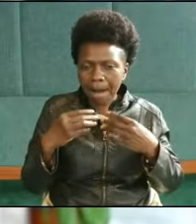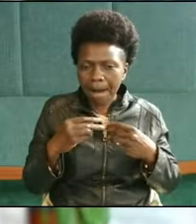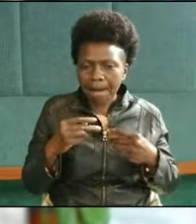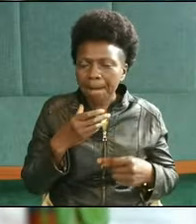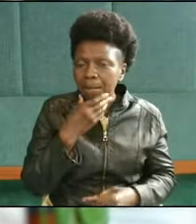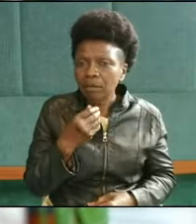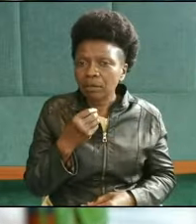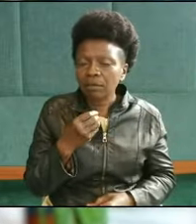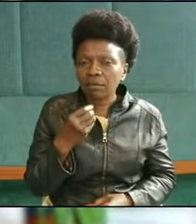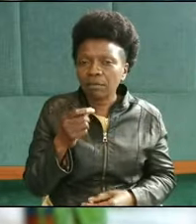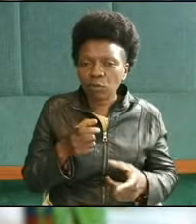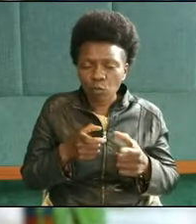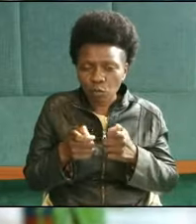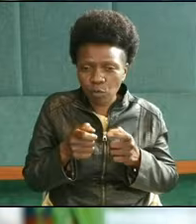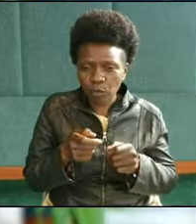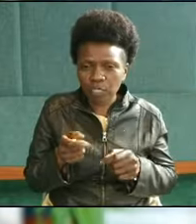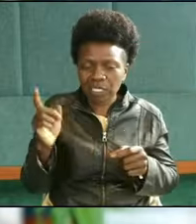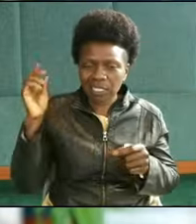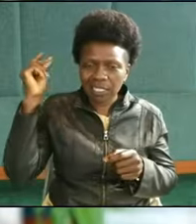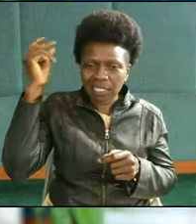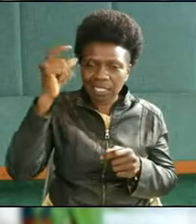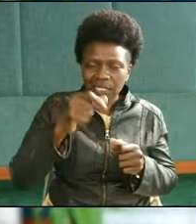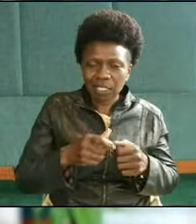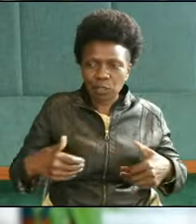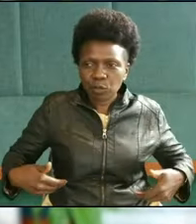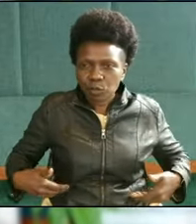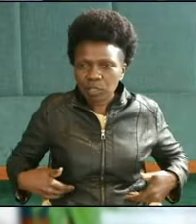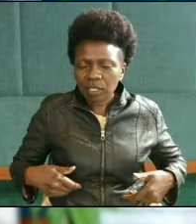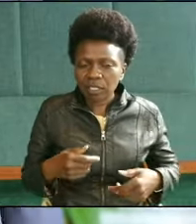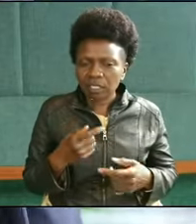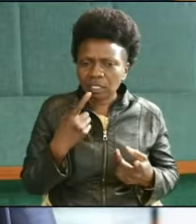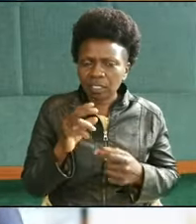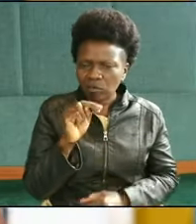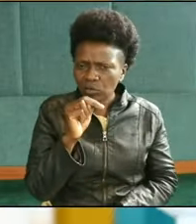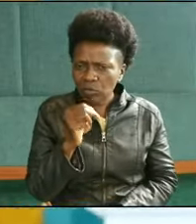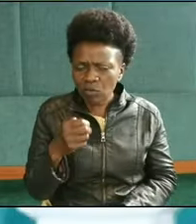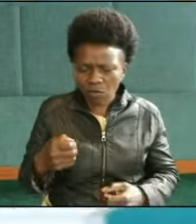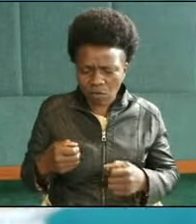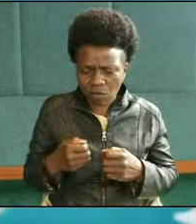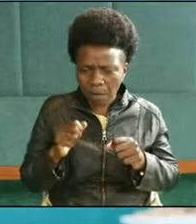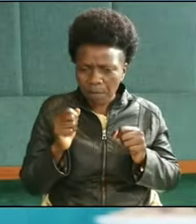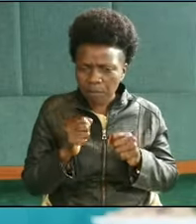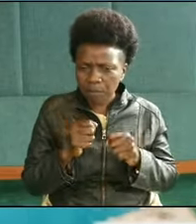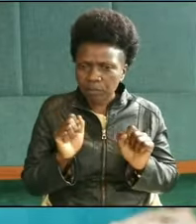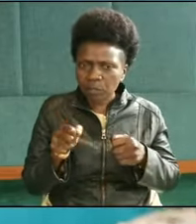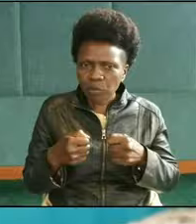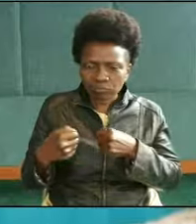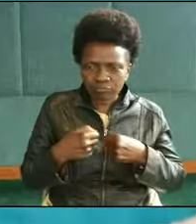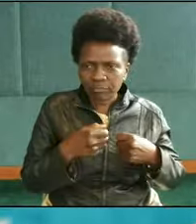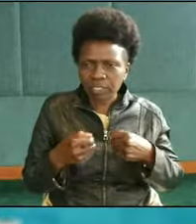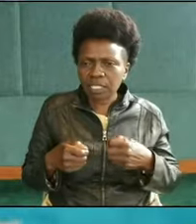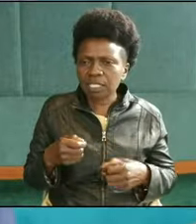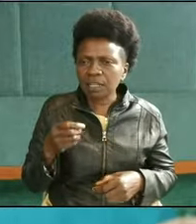war since his youth. Then he's being told, no, you cannot fight this man. This one is a man